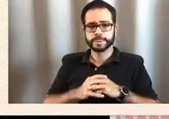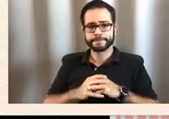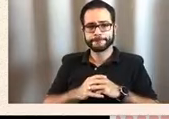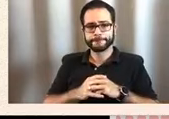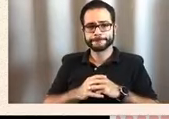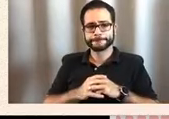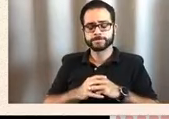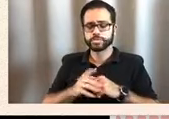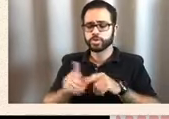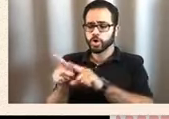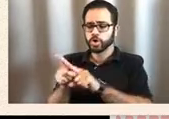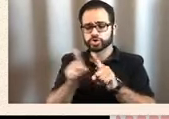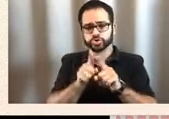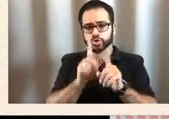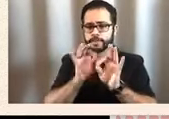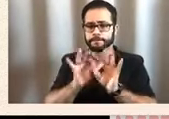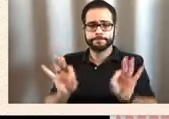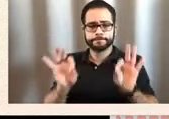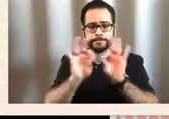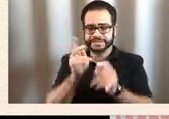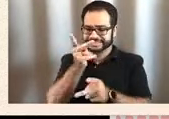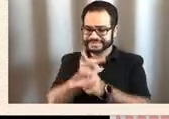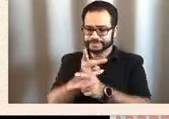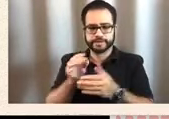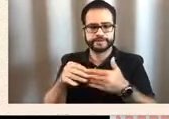flexible, and